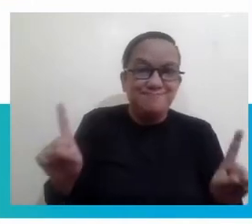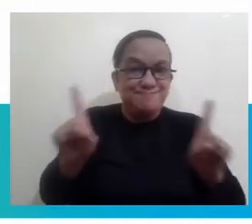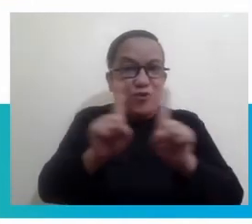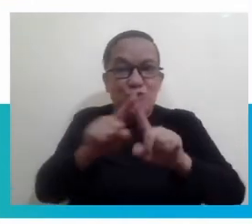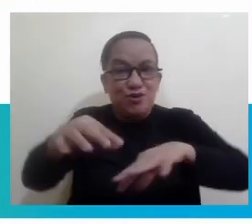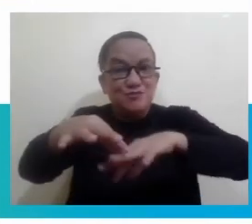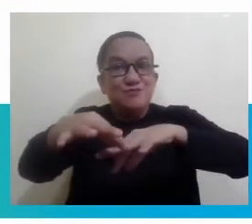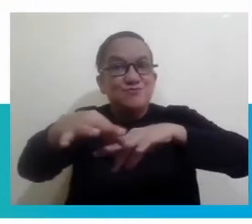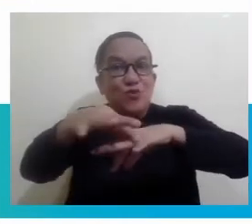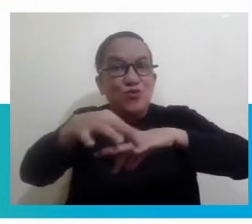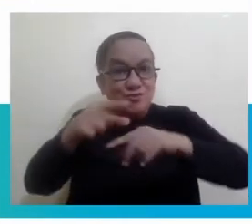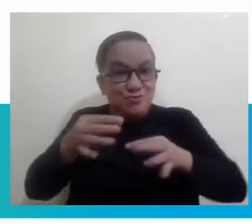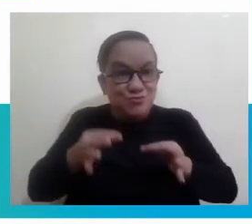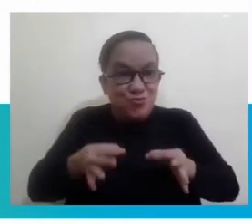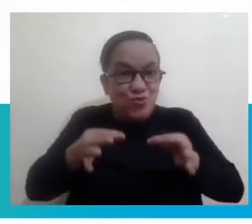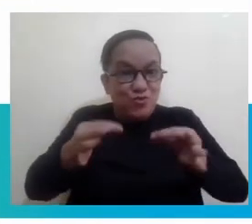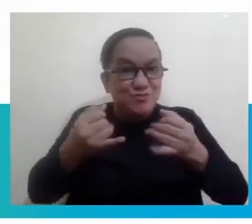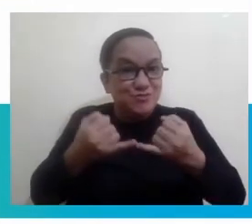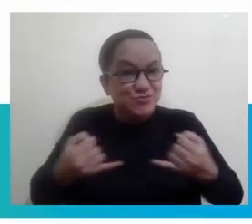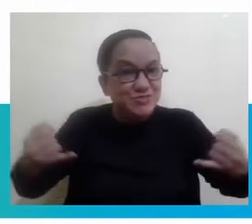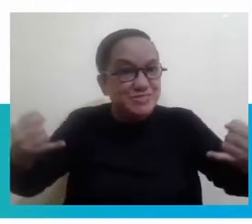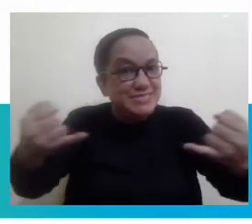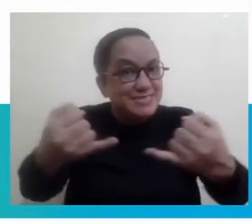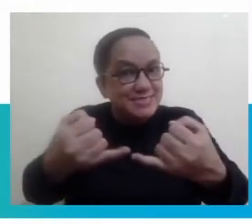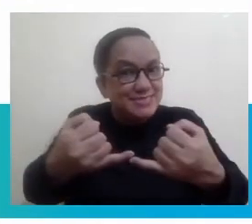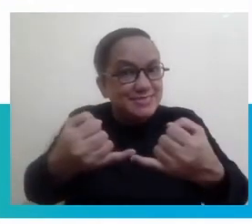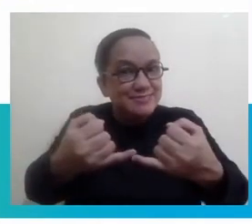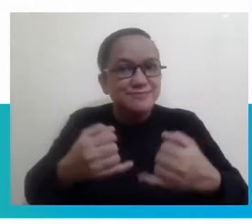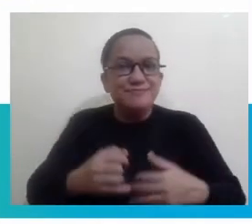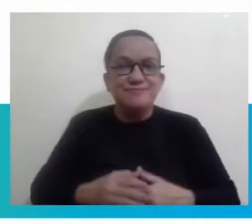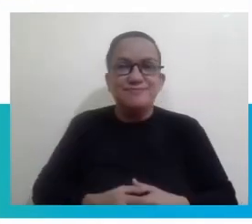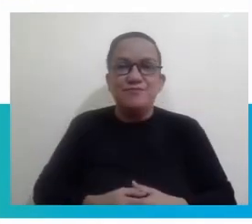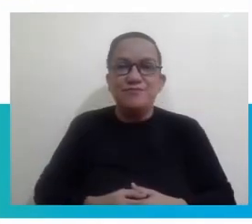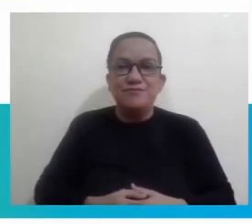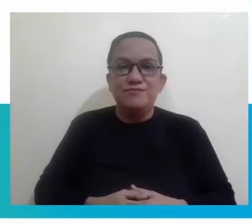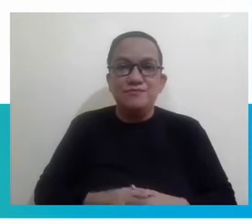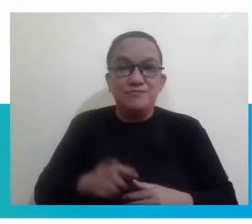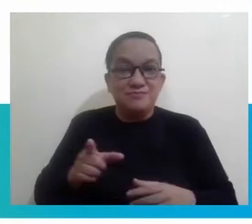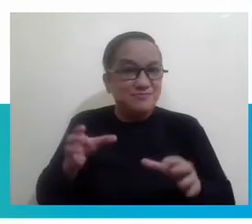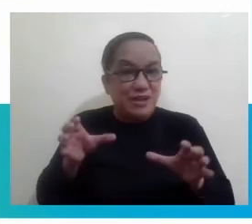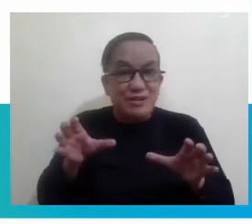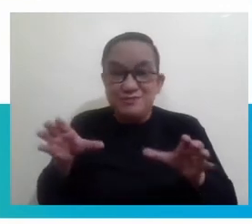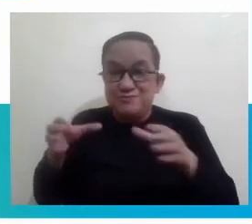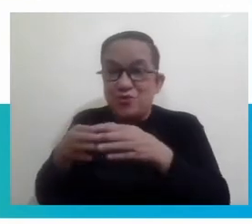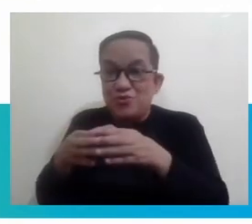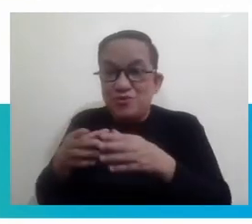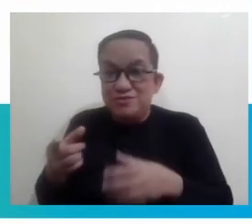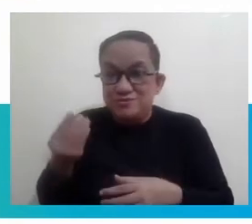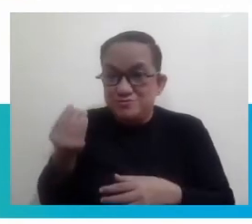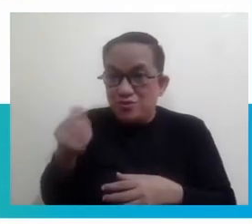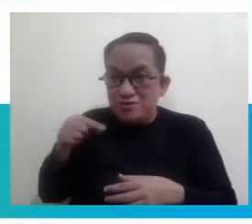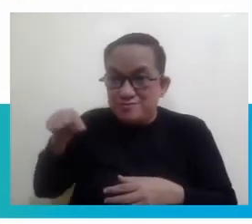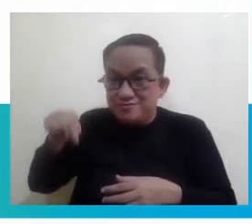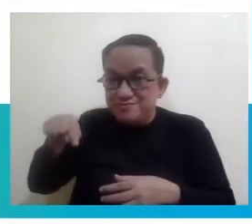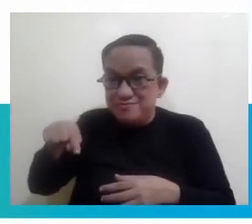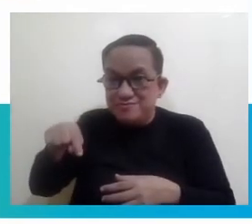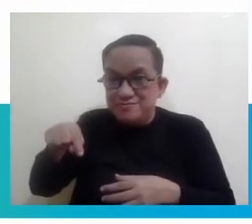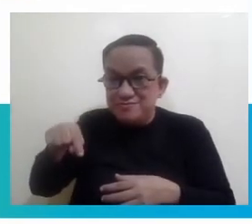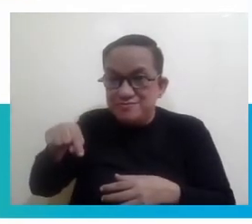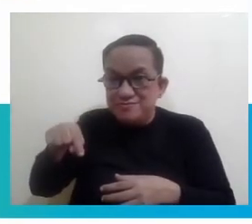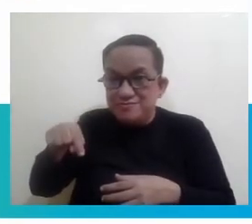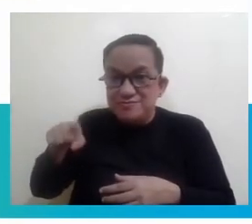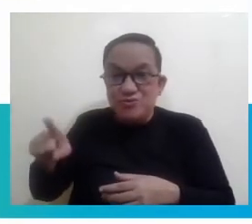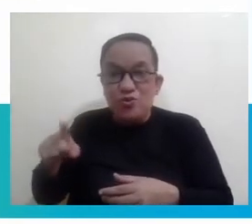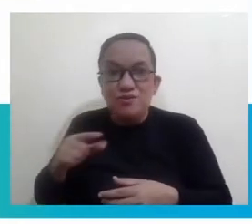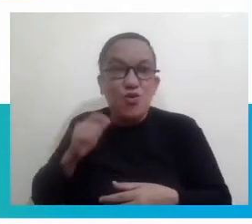that the saving clubs which we work closely with them really empower them through the trainings that they save